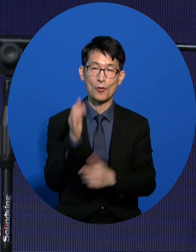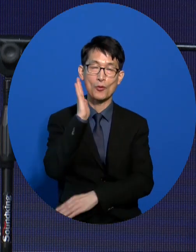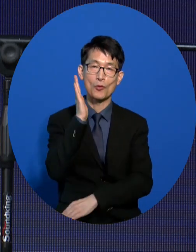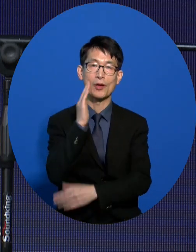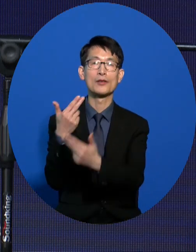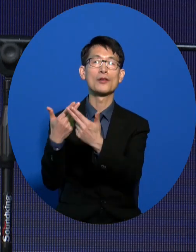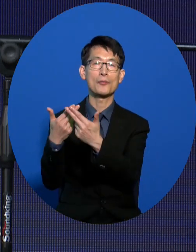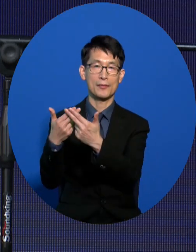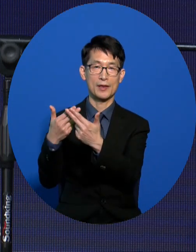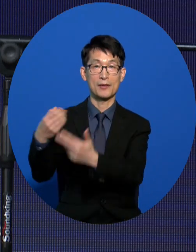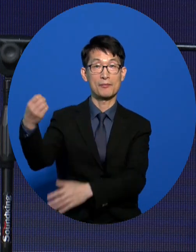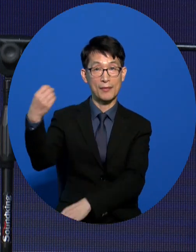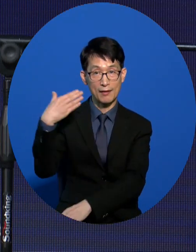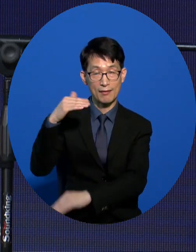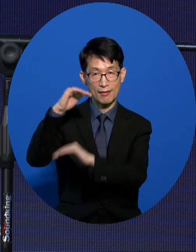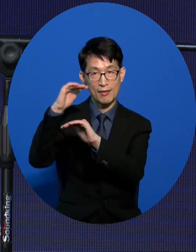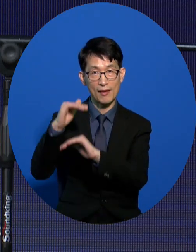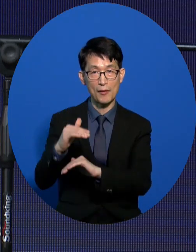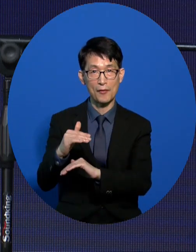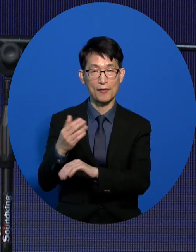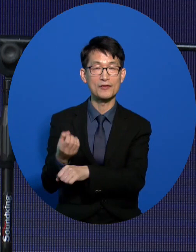Now,